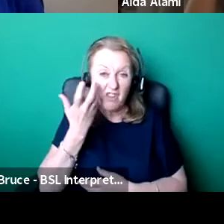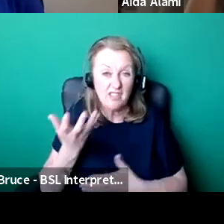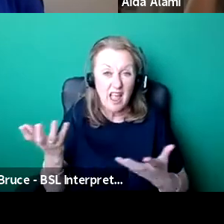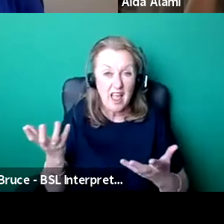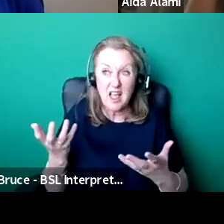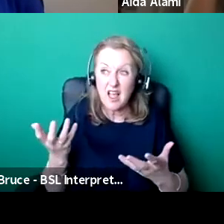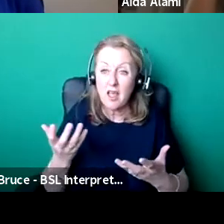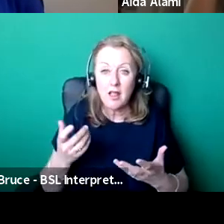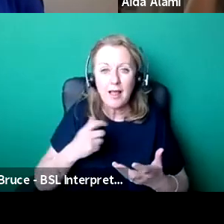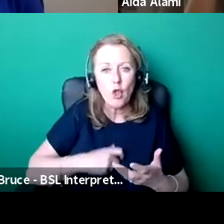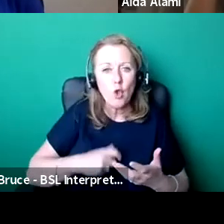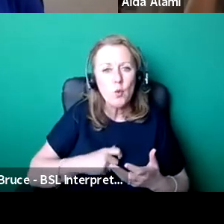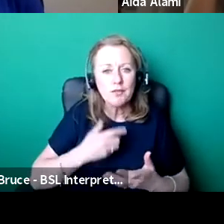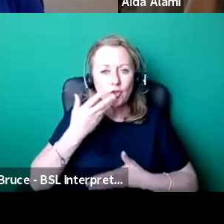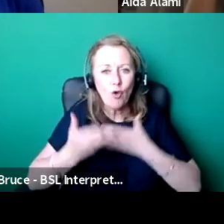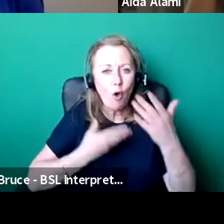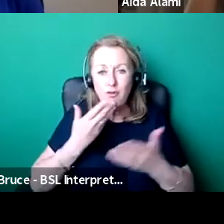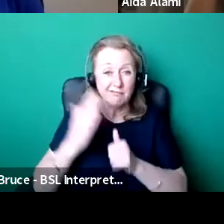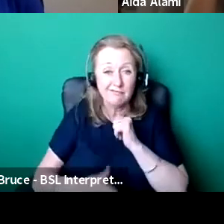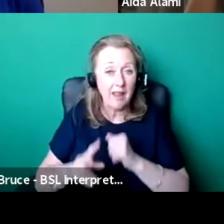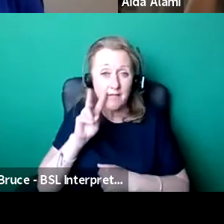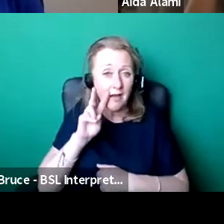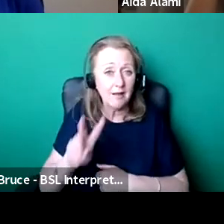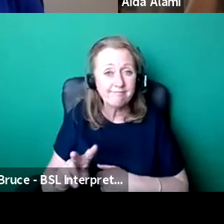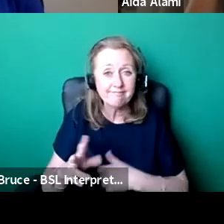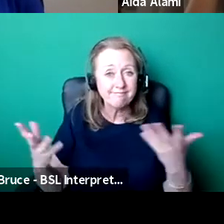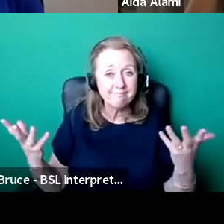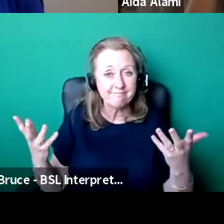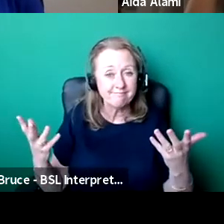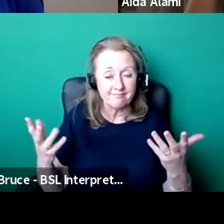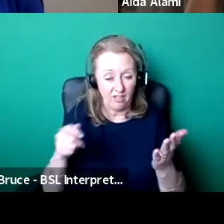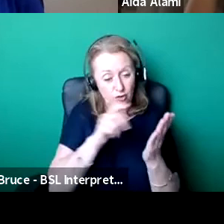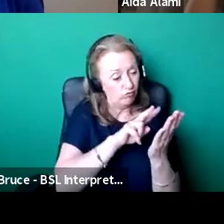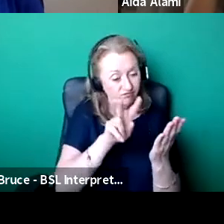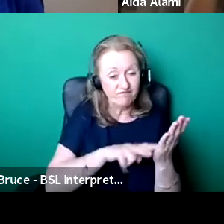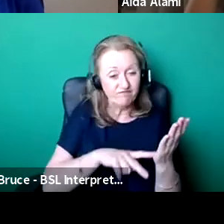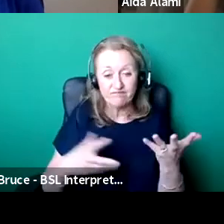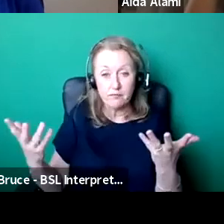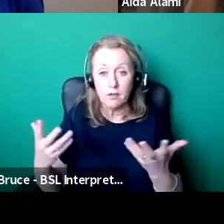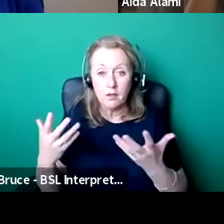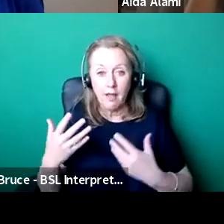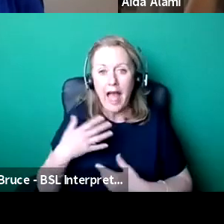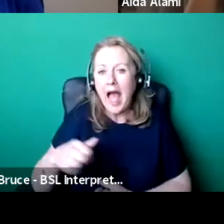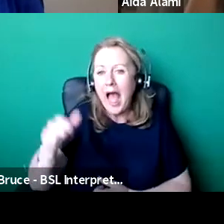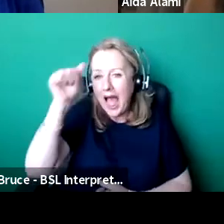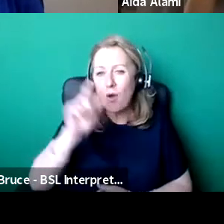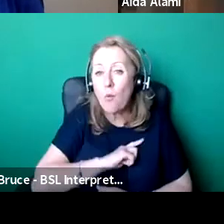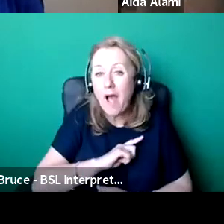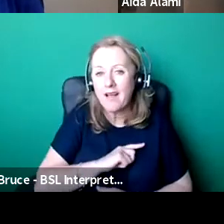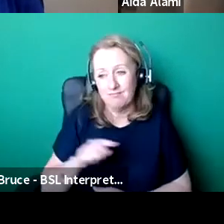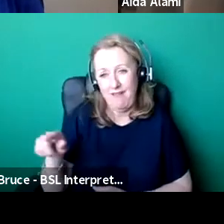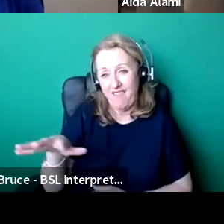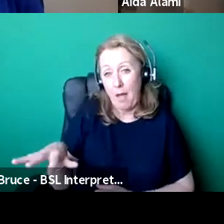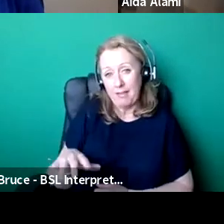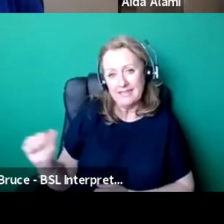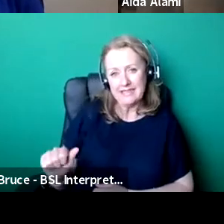the everyday human story, you're not going to hear it. And I doubt that we're going to hear much about it. I mean, I know what I know because my family's still on the ground there and they